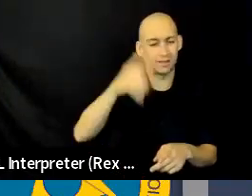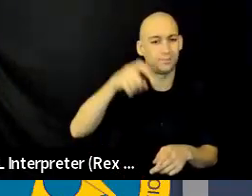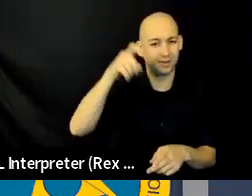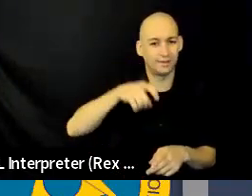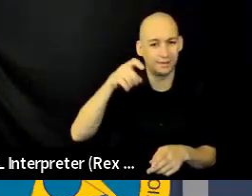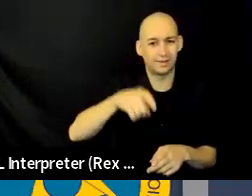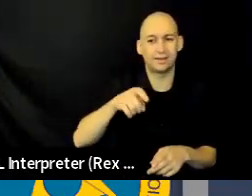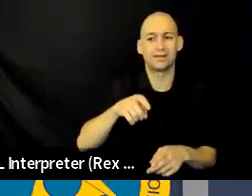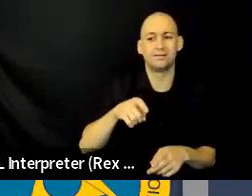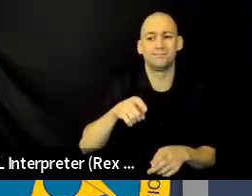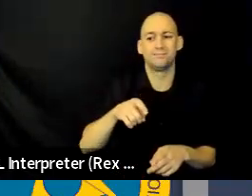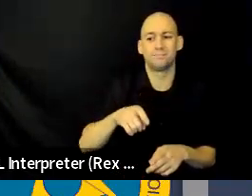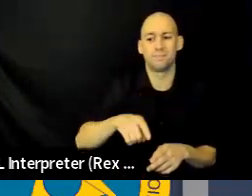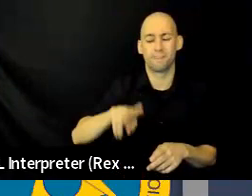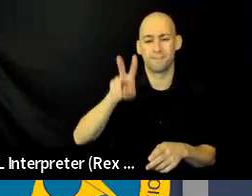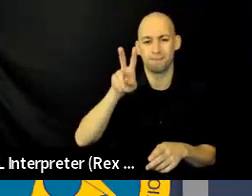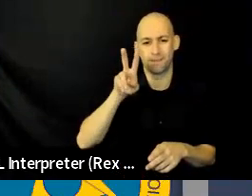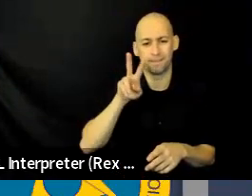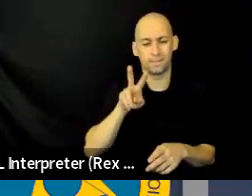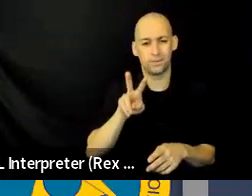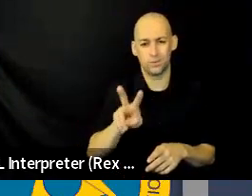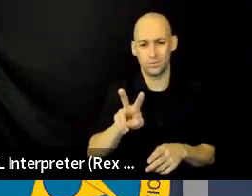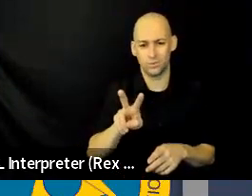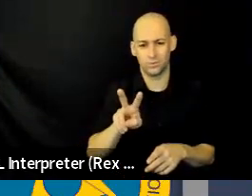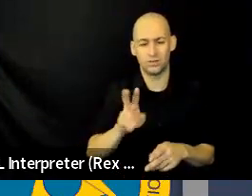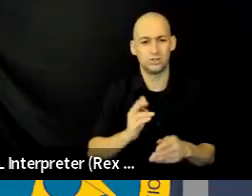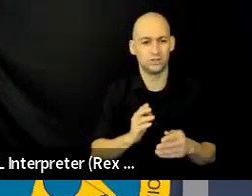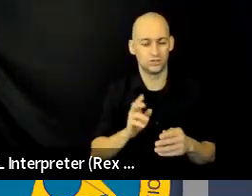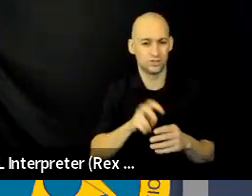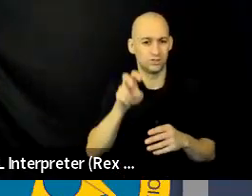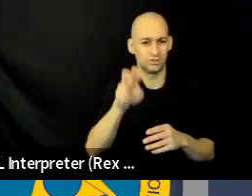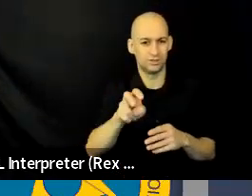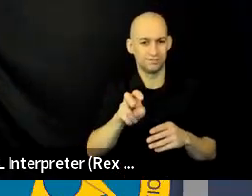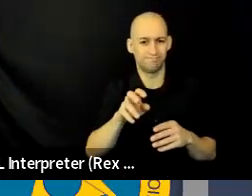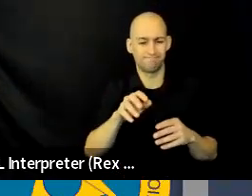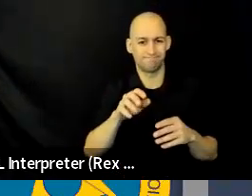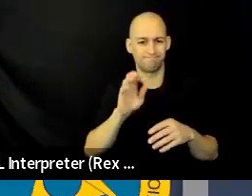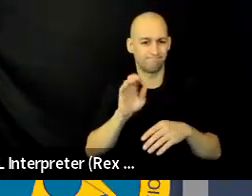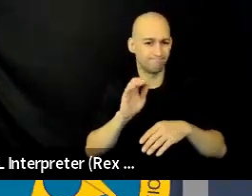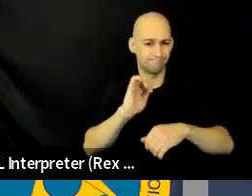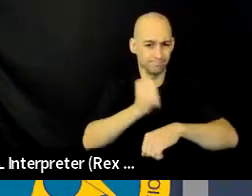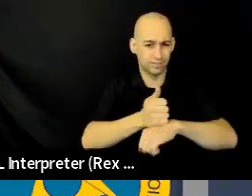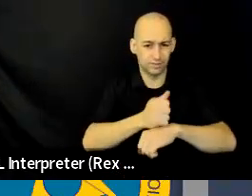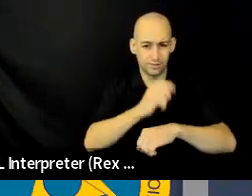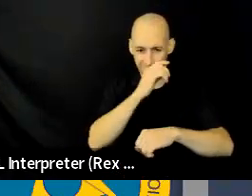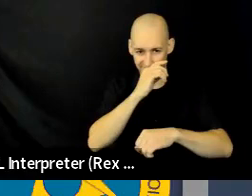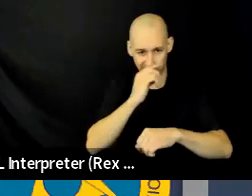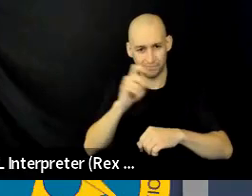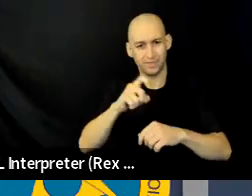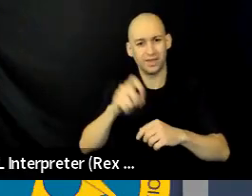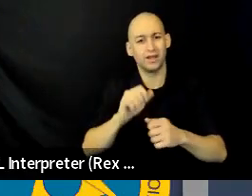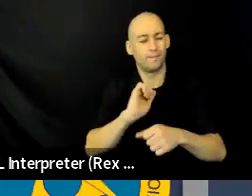there's two transportation facilities that are crossing and the need to provide grade separation at some point in the